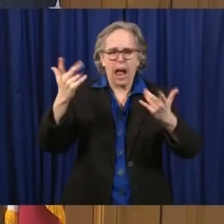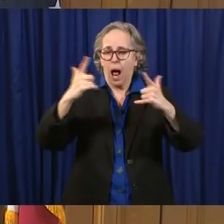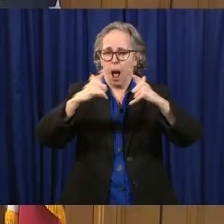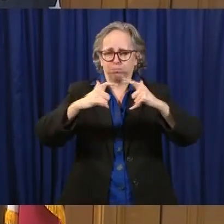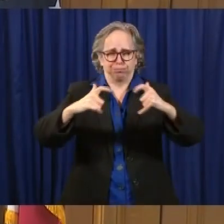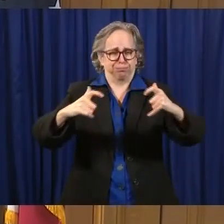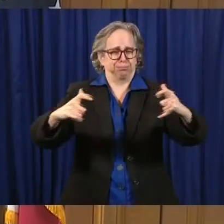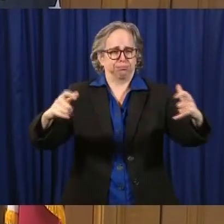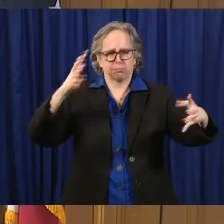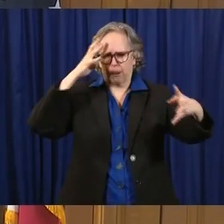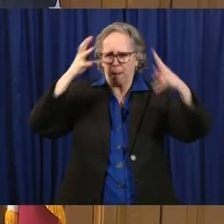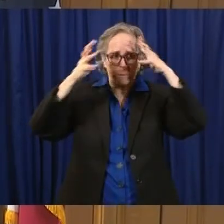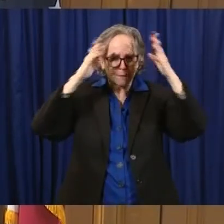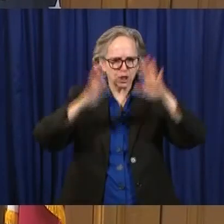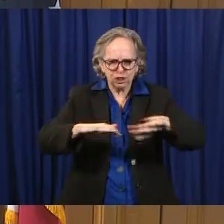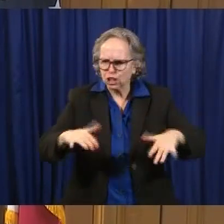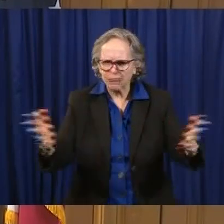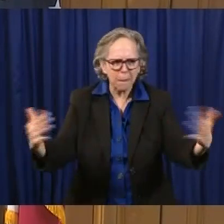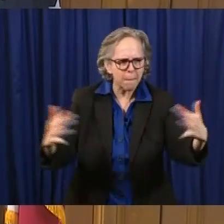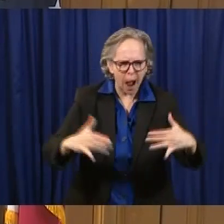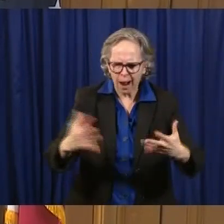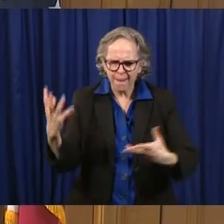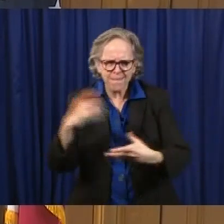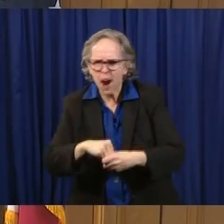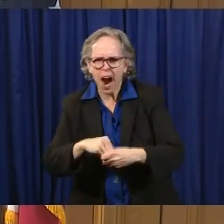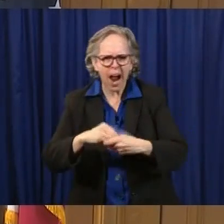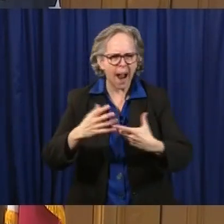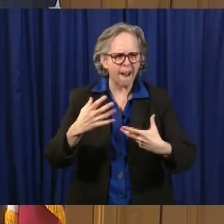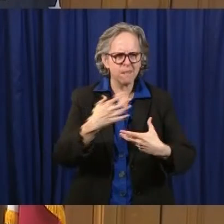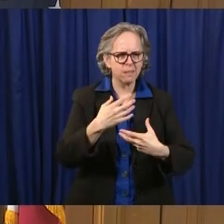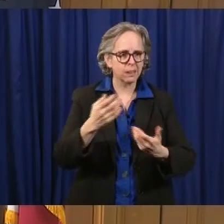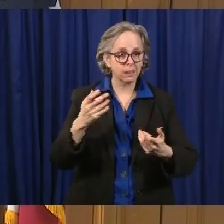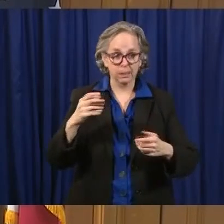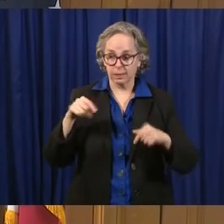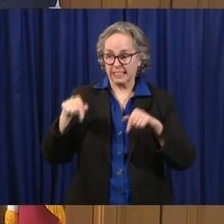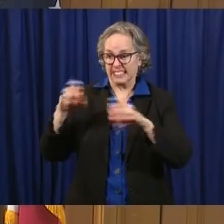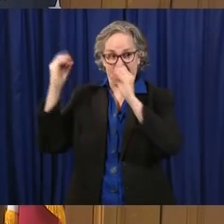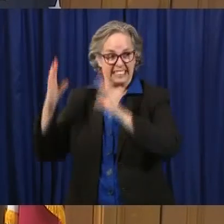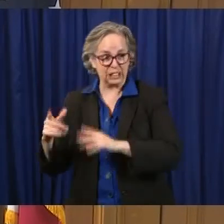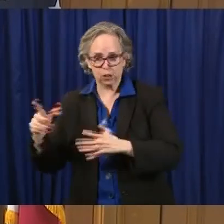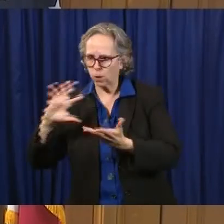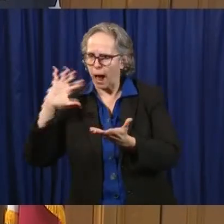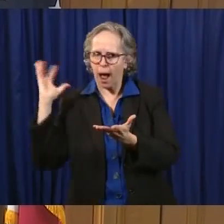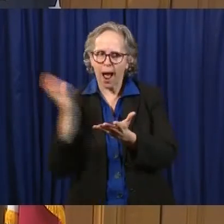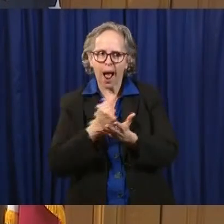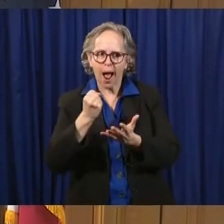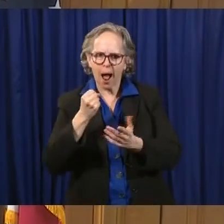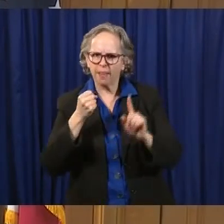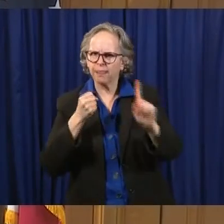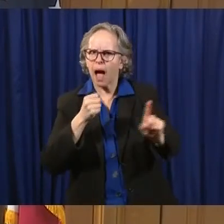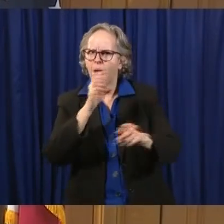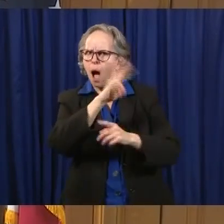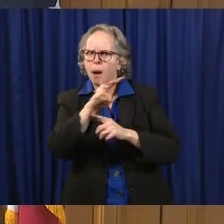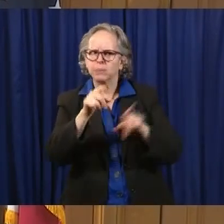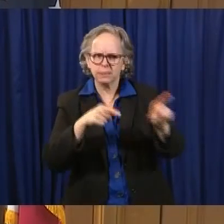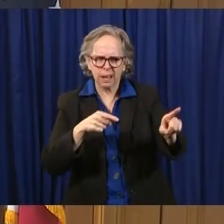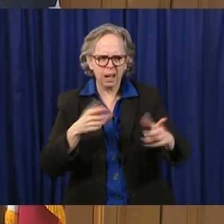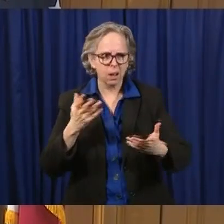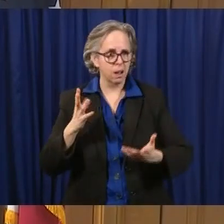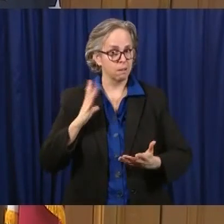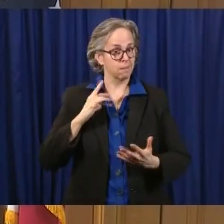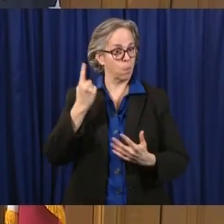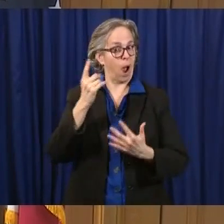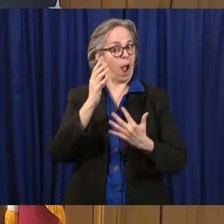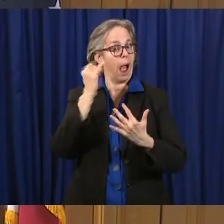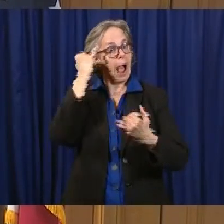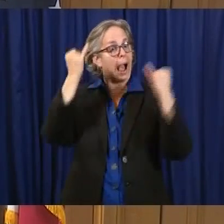invited to participate in this. Ohio teachers really can take this opportunity as an option for their students as an